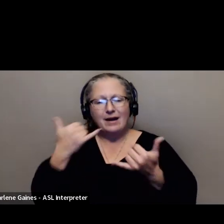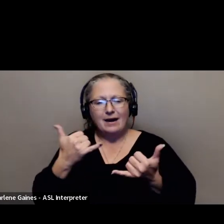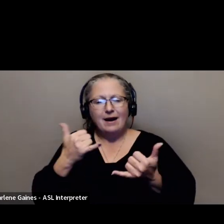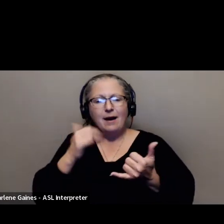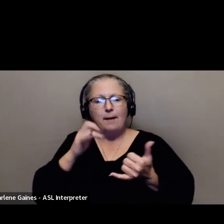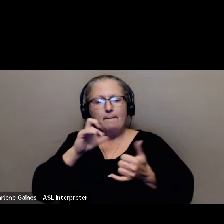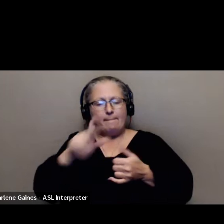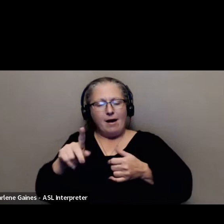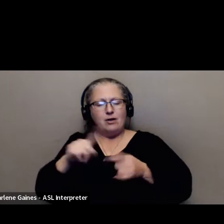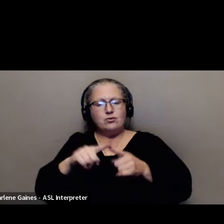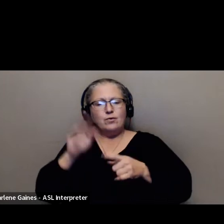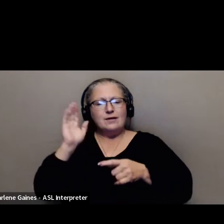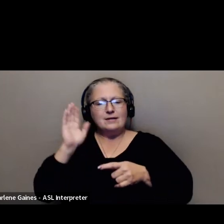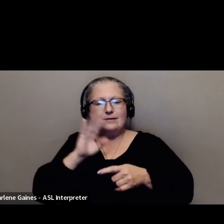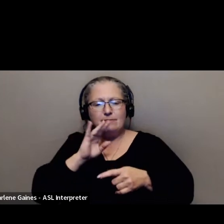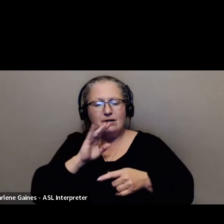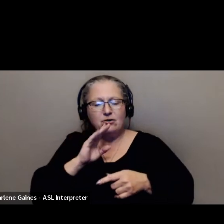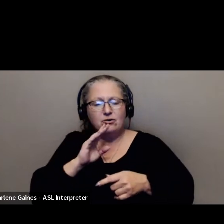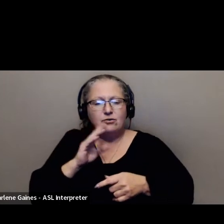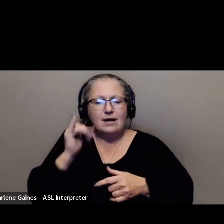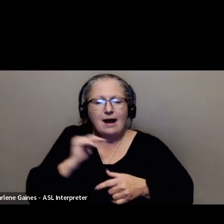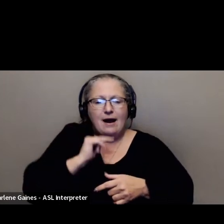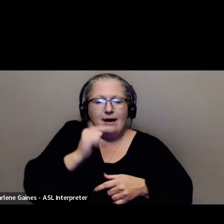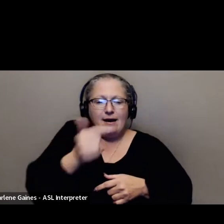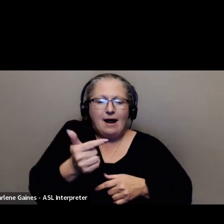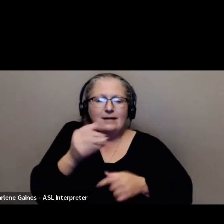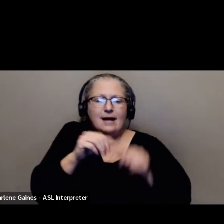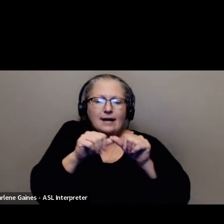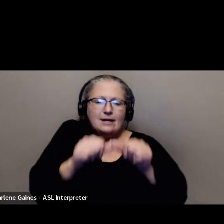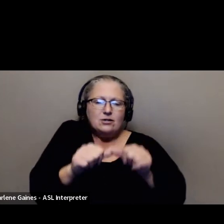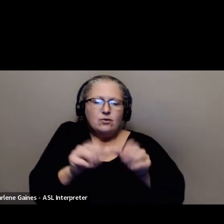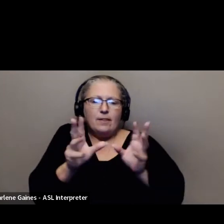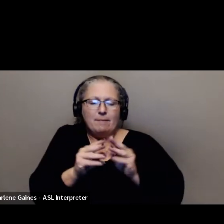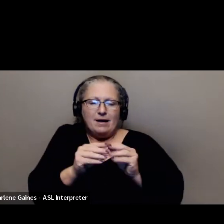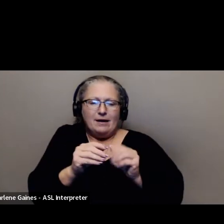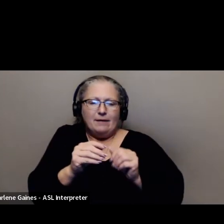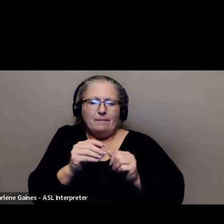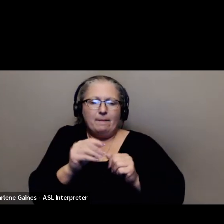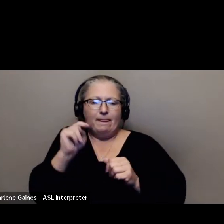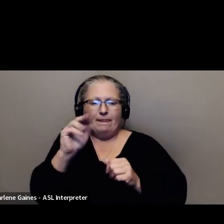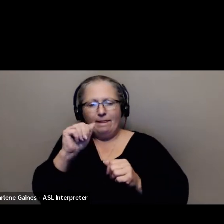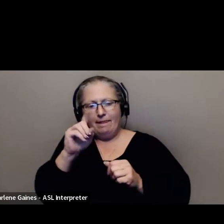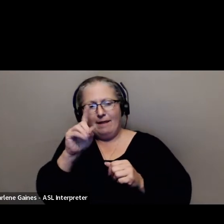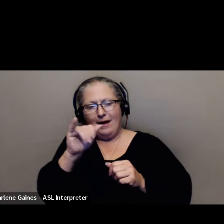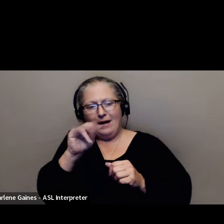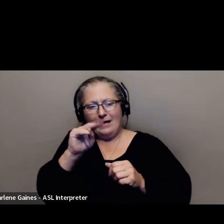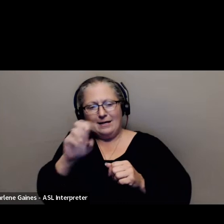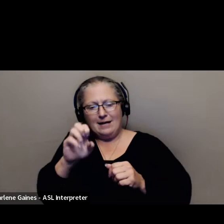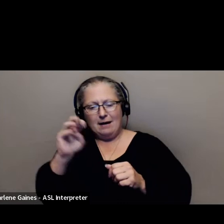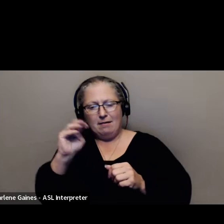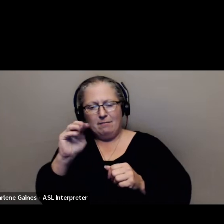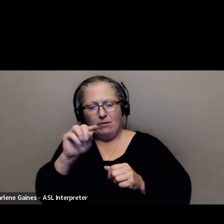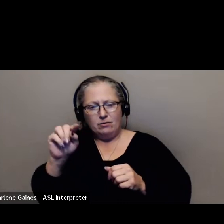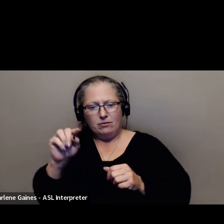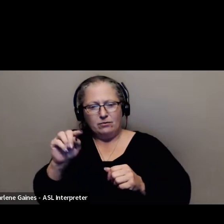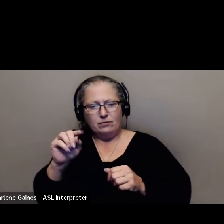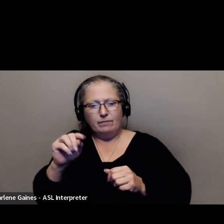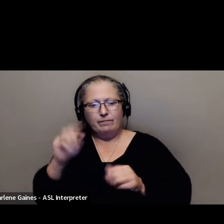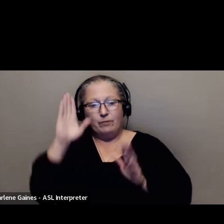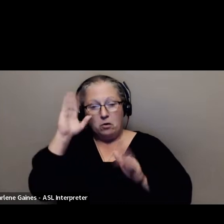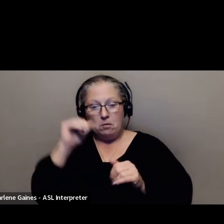the speakers. I'm going to call on the next speaker and continue our meeting. So Nadine Mansour, I hope I said that